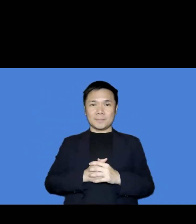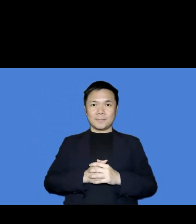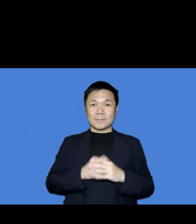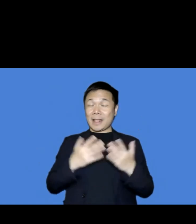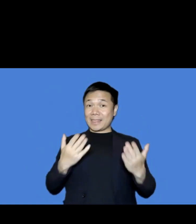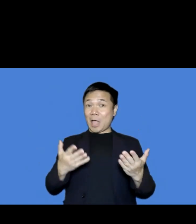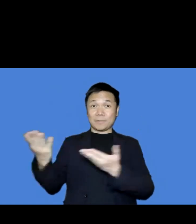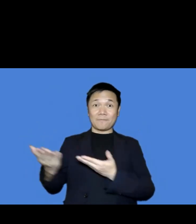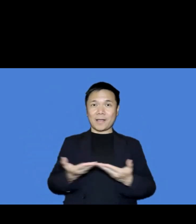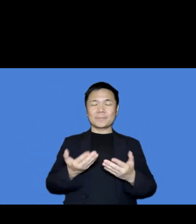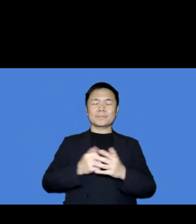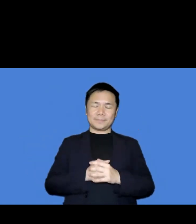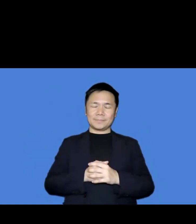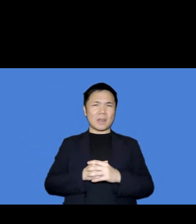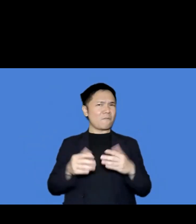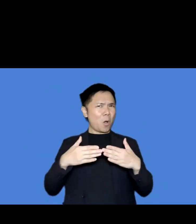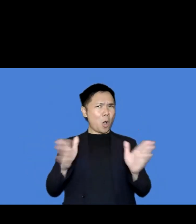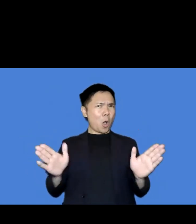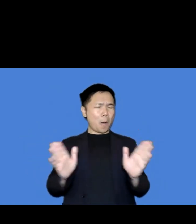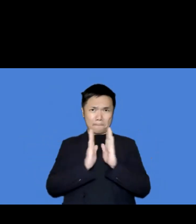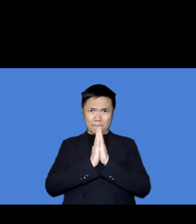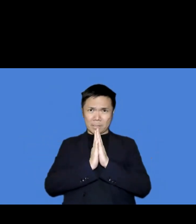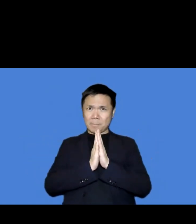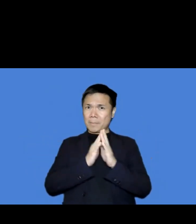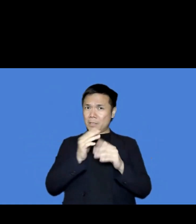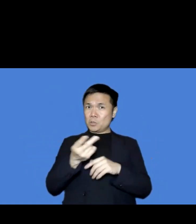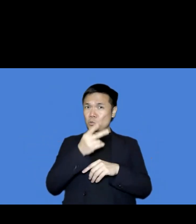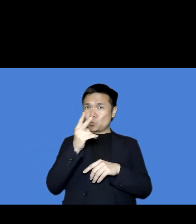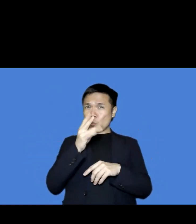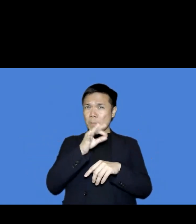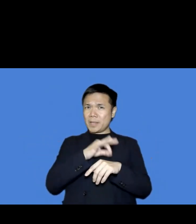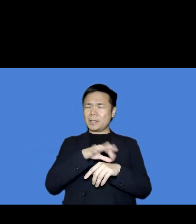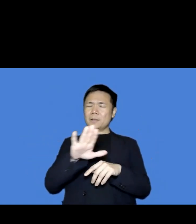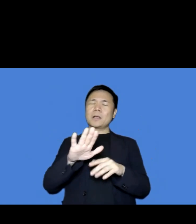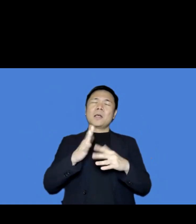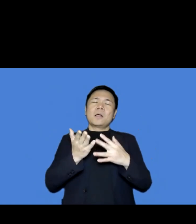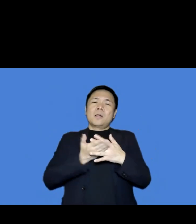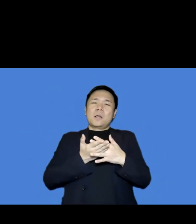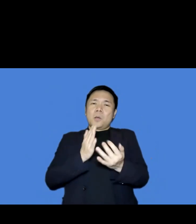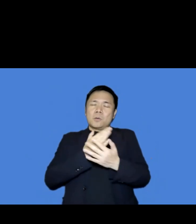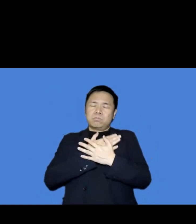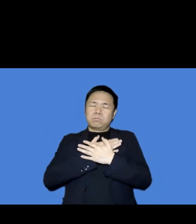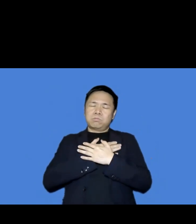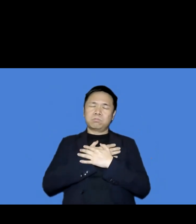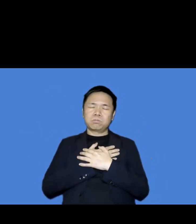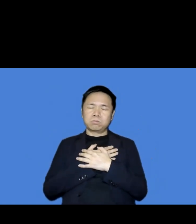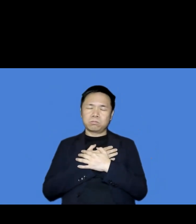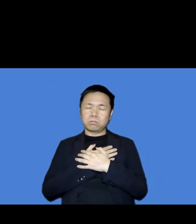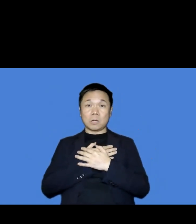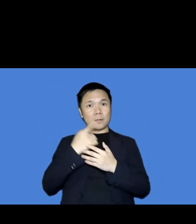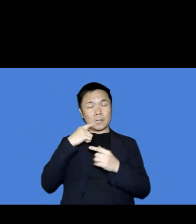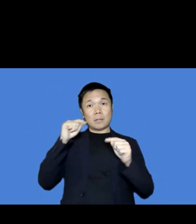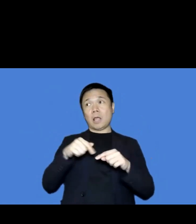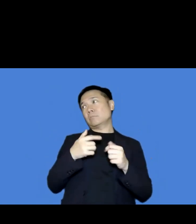invite everyone to take a 2-minute sensory break. We are having a very long webinar,